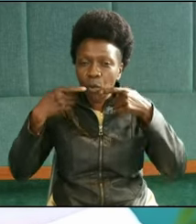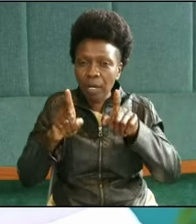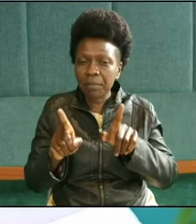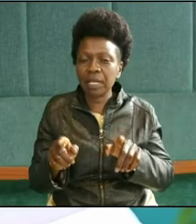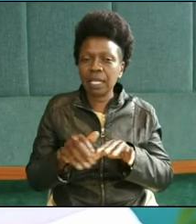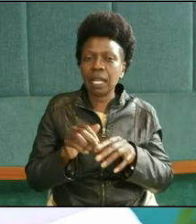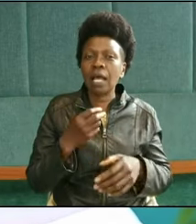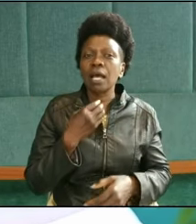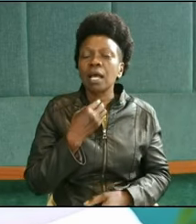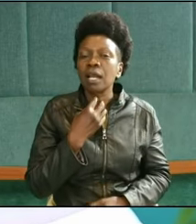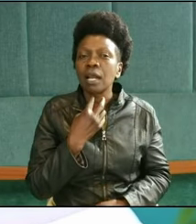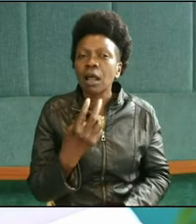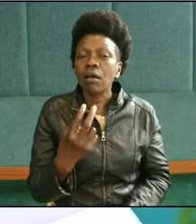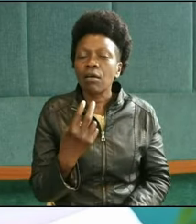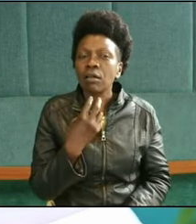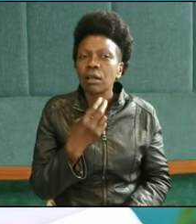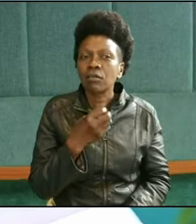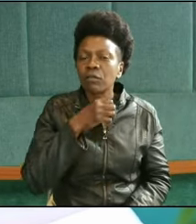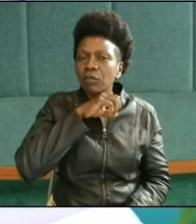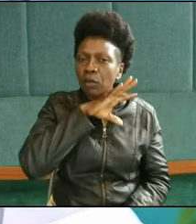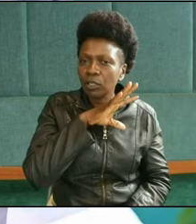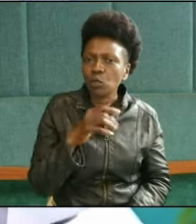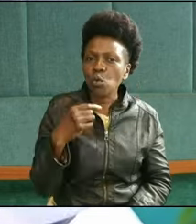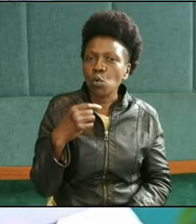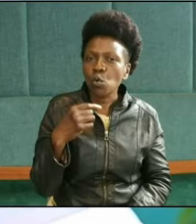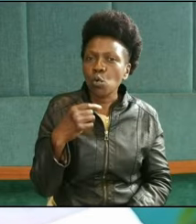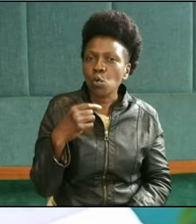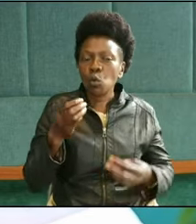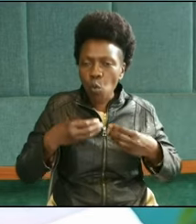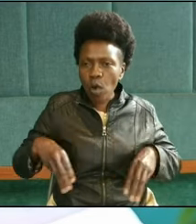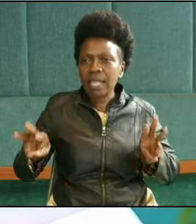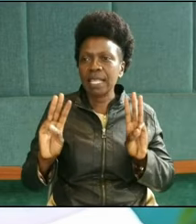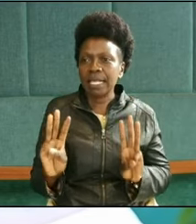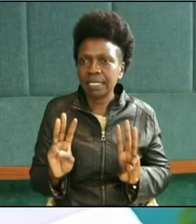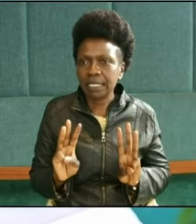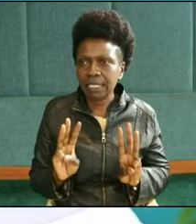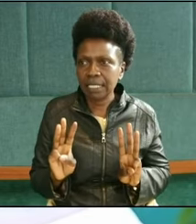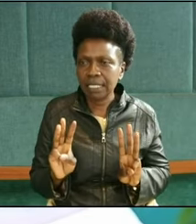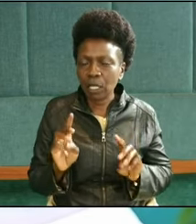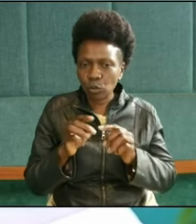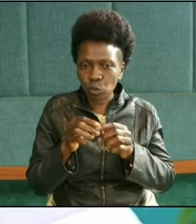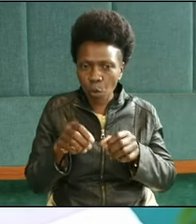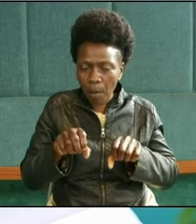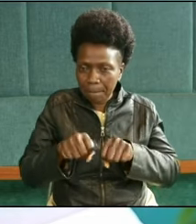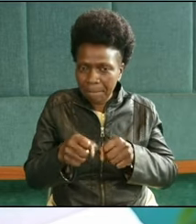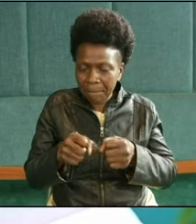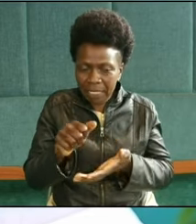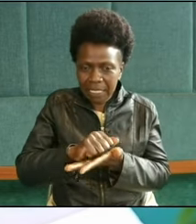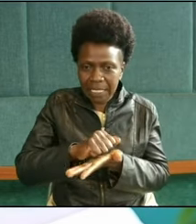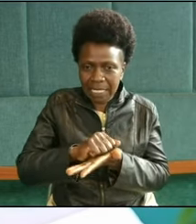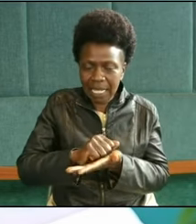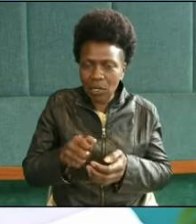proclaiming in a loud voice, 'Who is worthy to break the